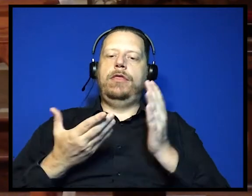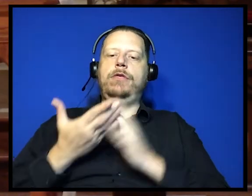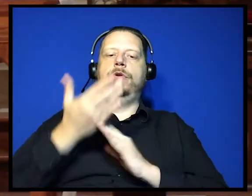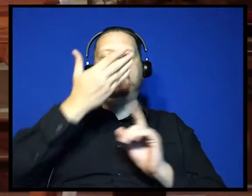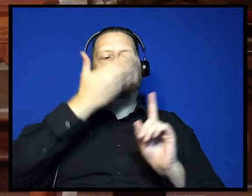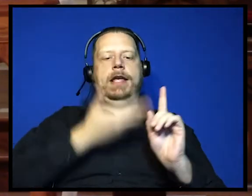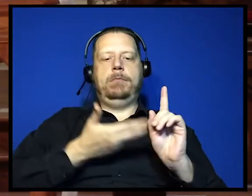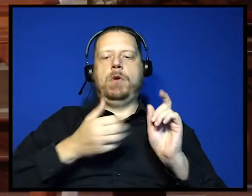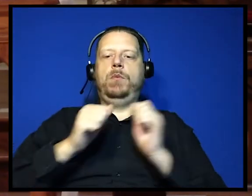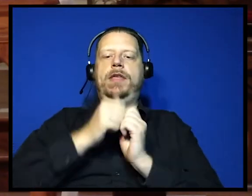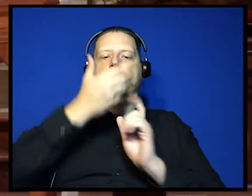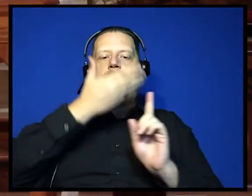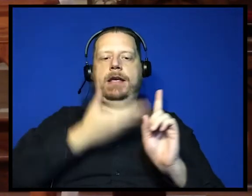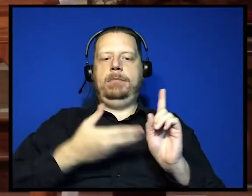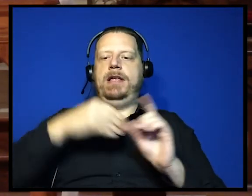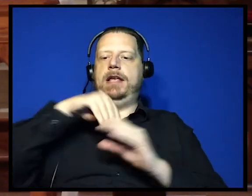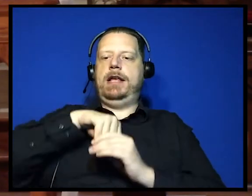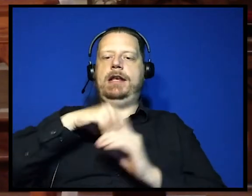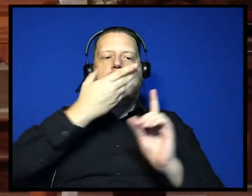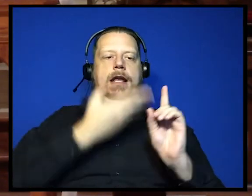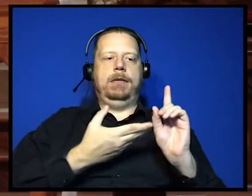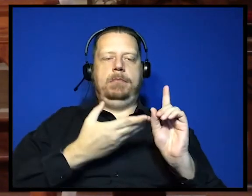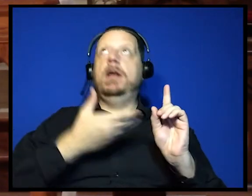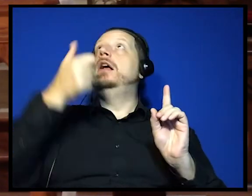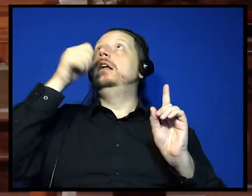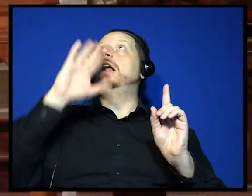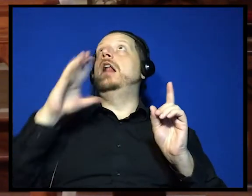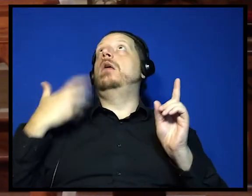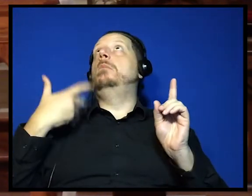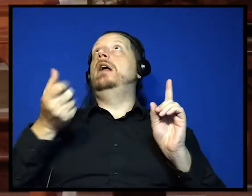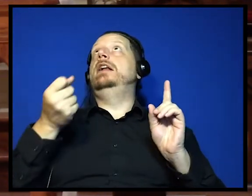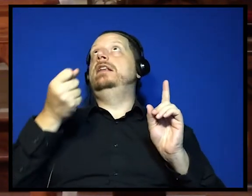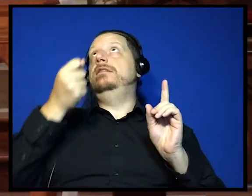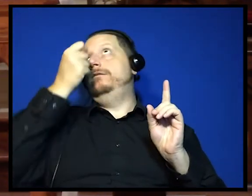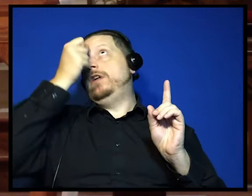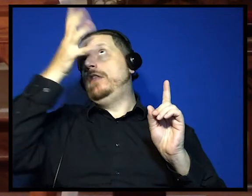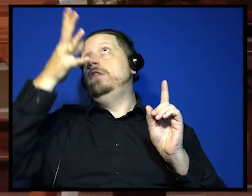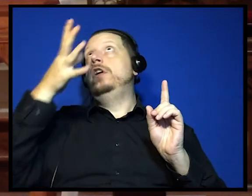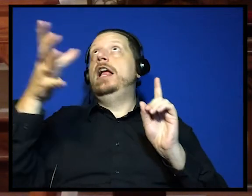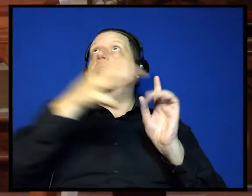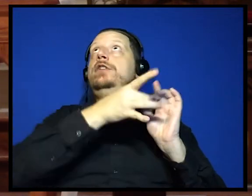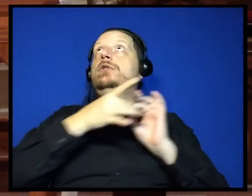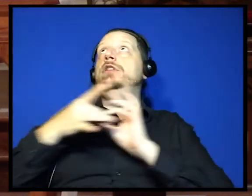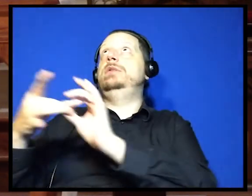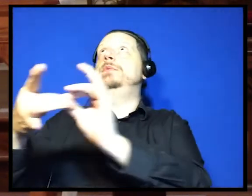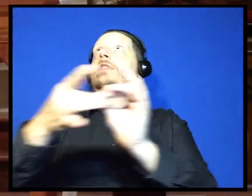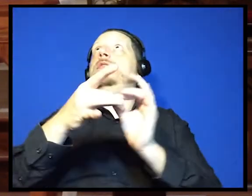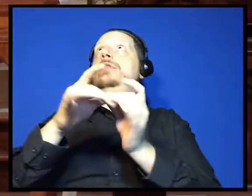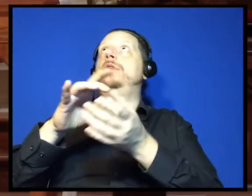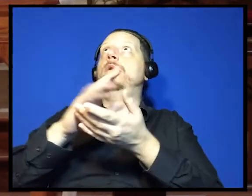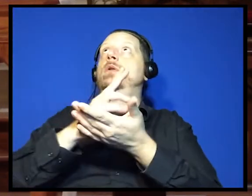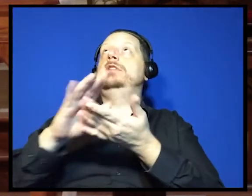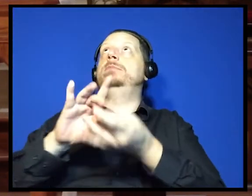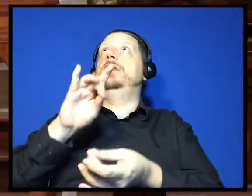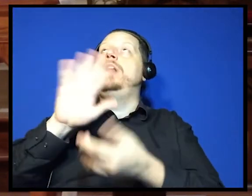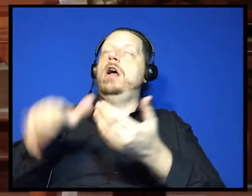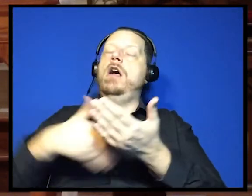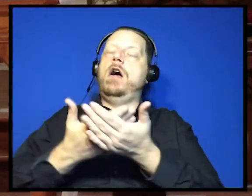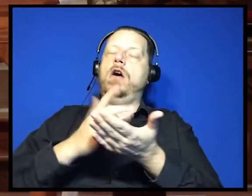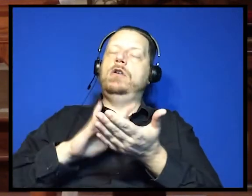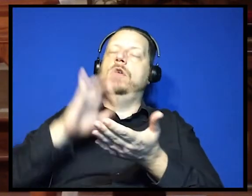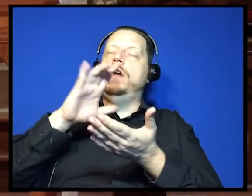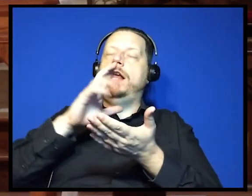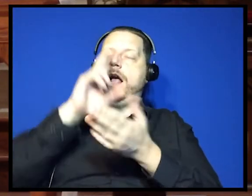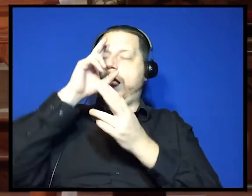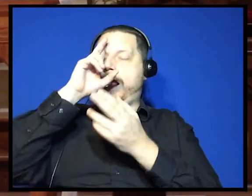Through him, with him, and in him, O God, Almighty Father, in the unity of the Holy Spirit, all glory and honor is